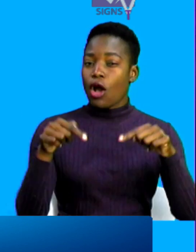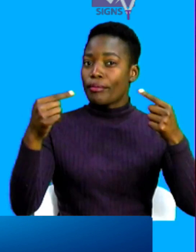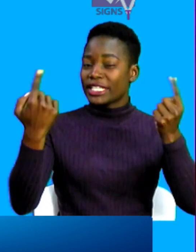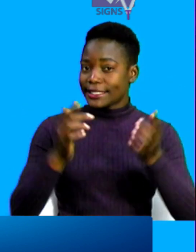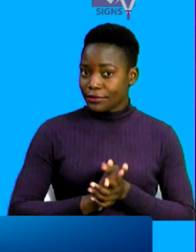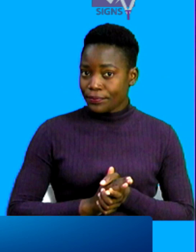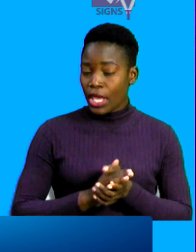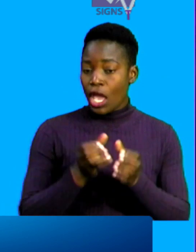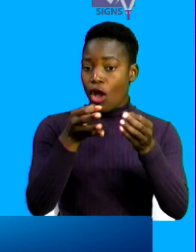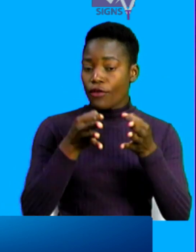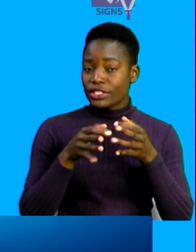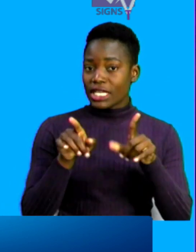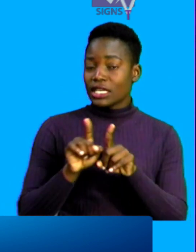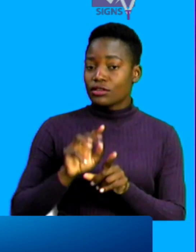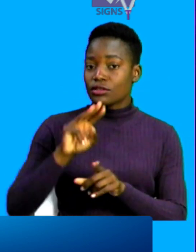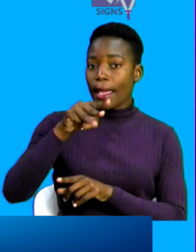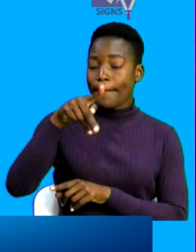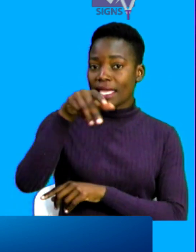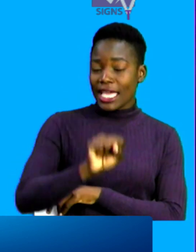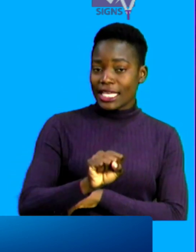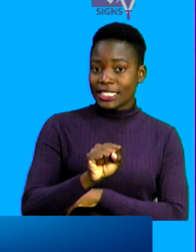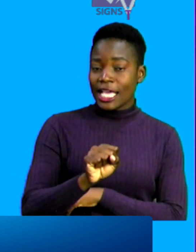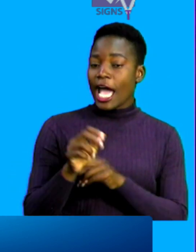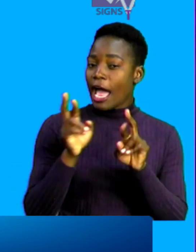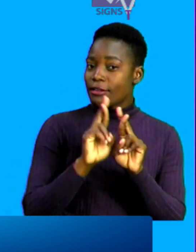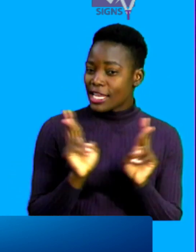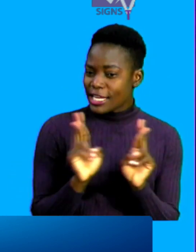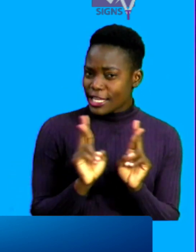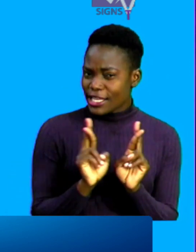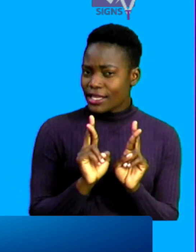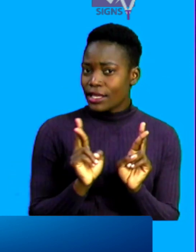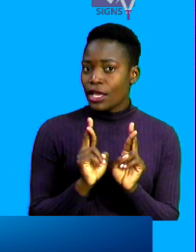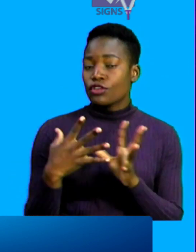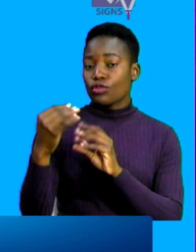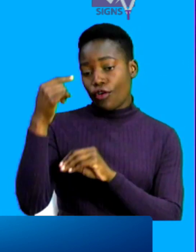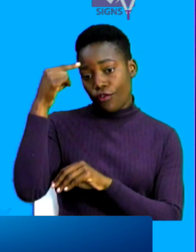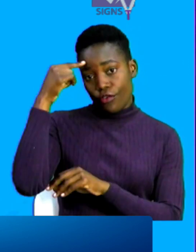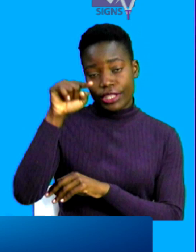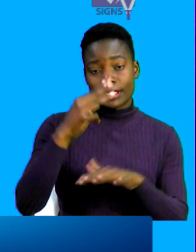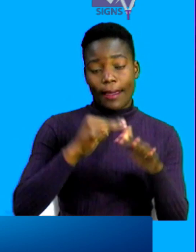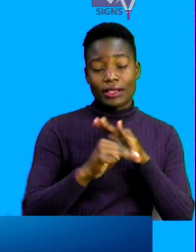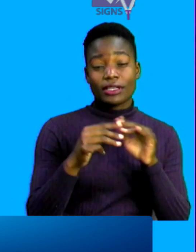Officers and the NPS are very eager to go for this mission. It's competitive.